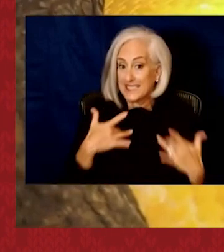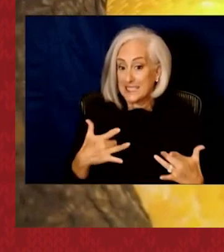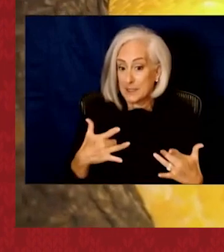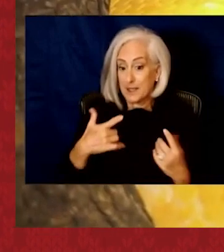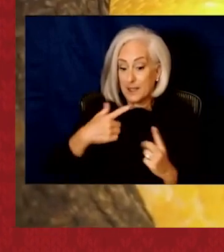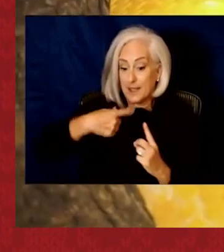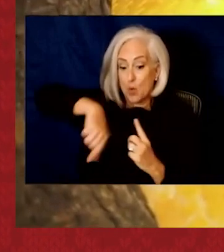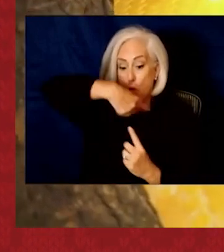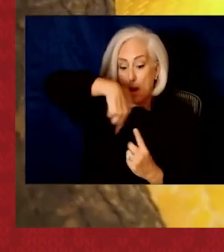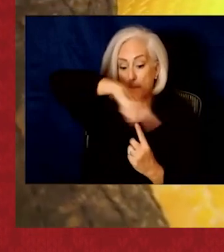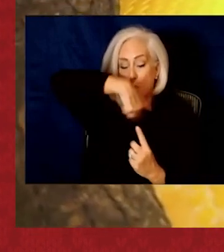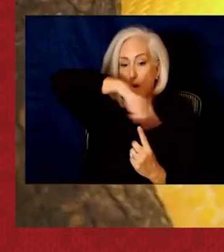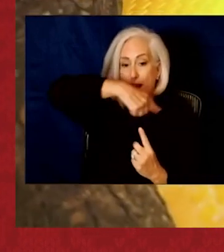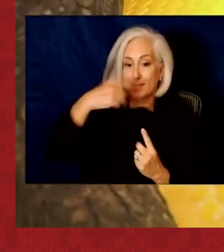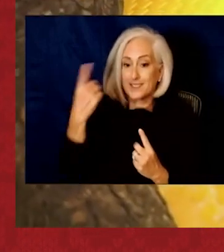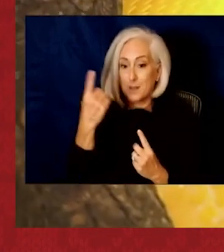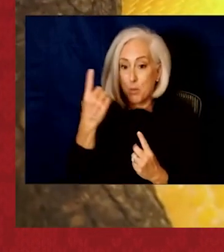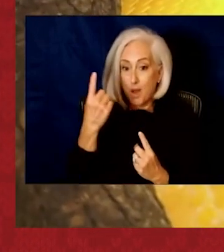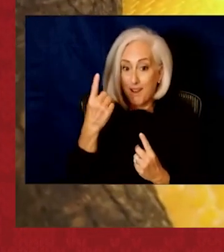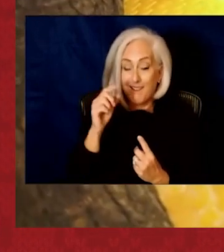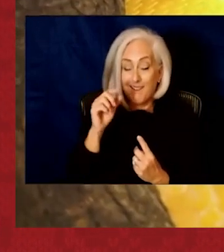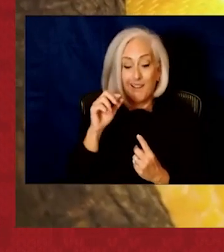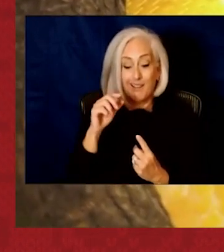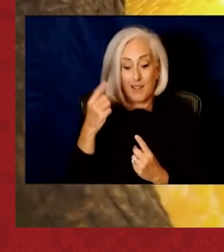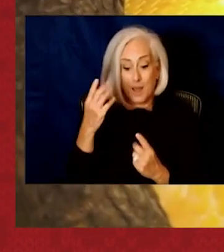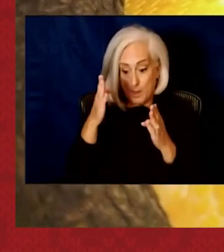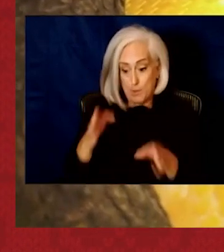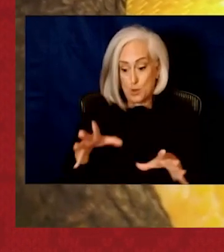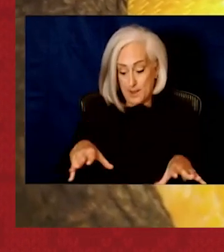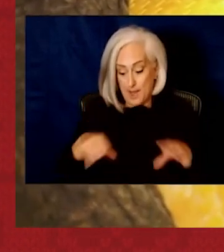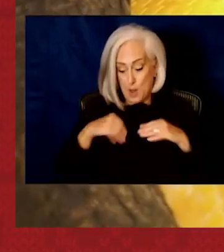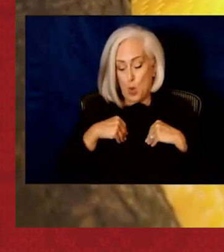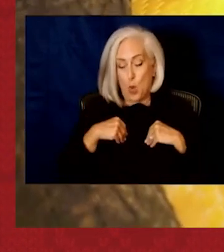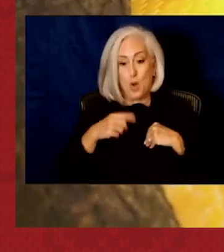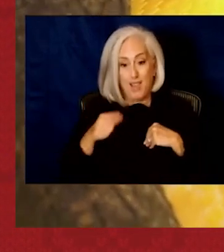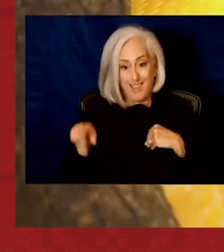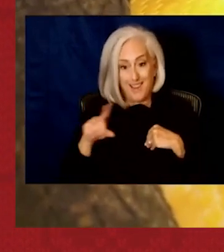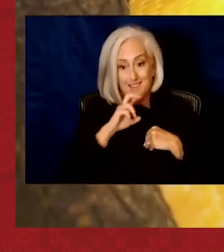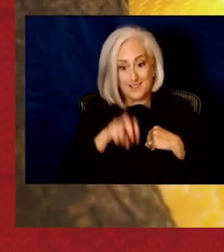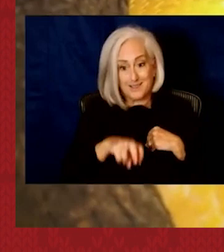someone, even an owner that they're loyal to?